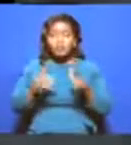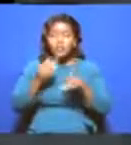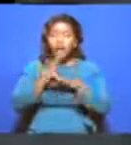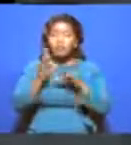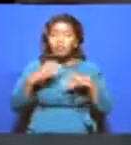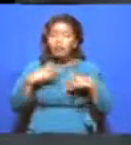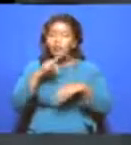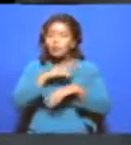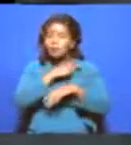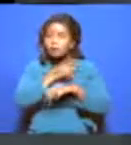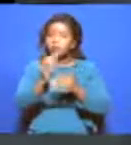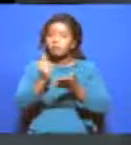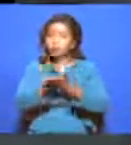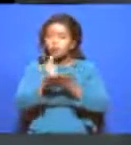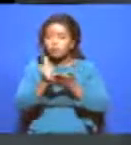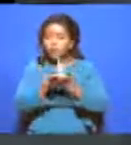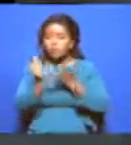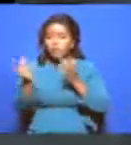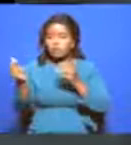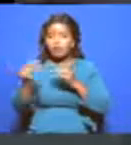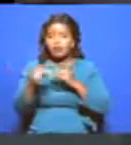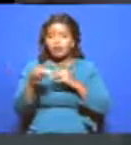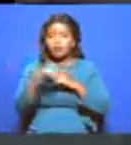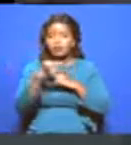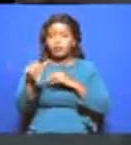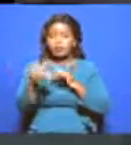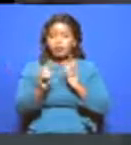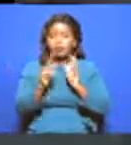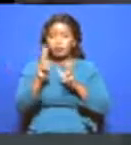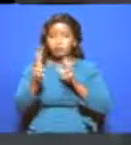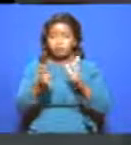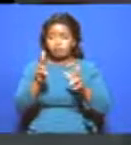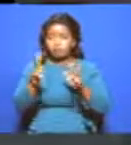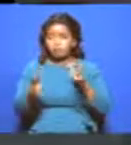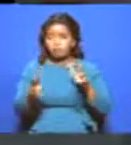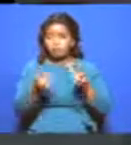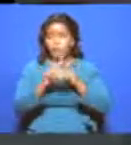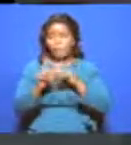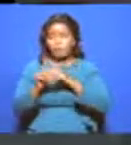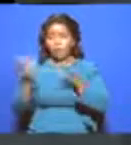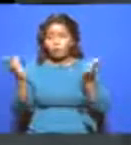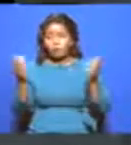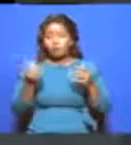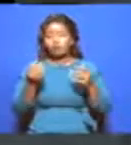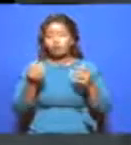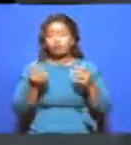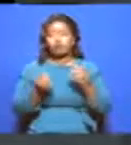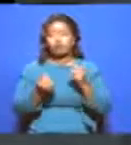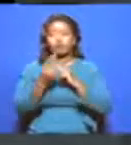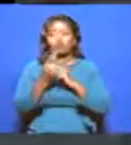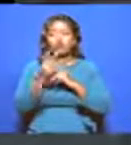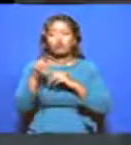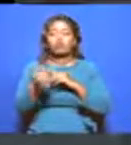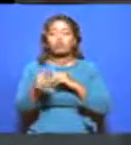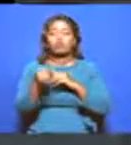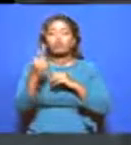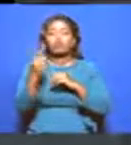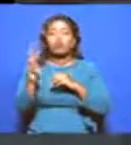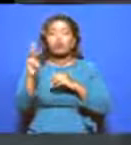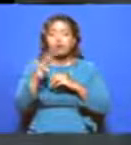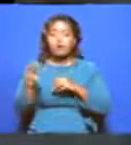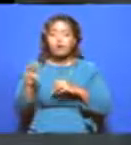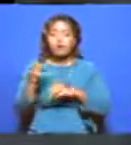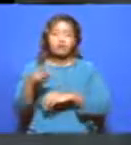record audits in the month of January 2022, and 12.2 million vaccines have been